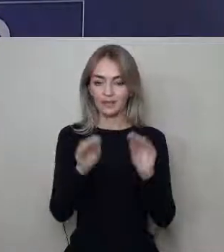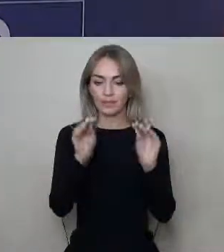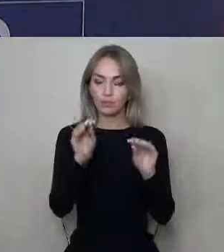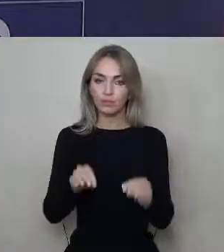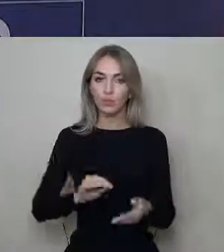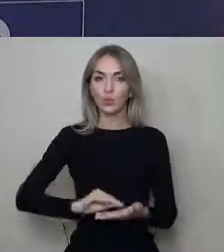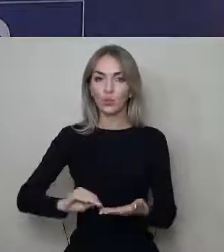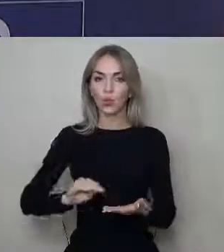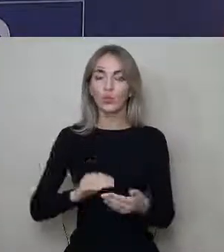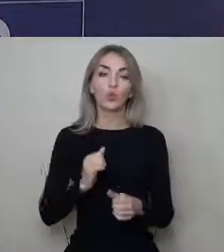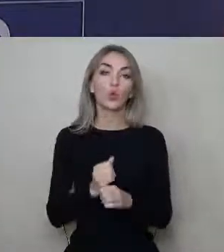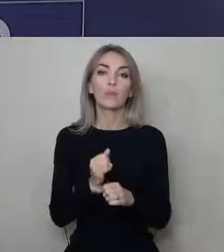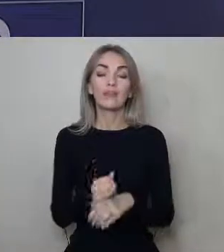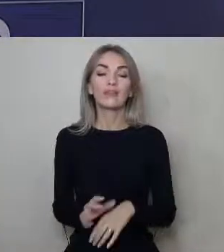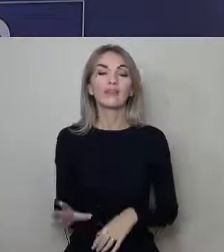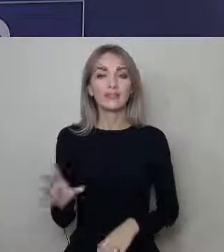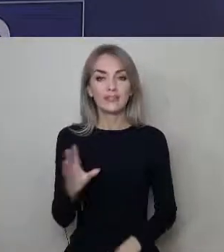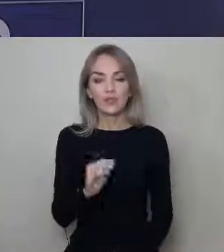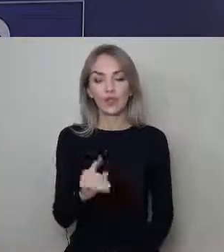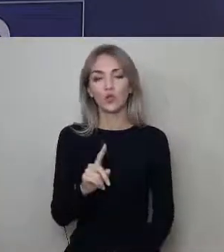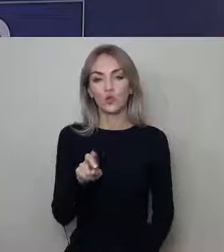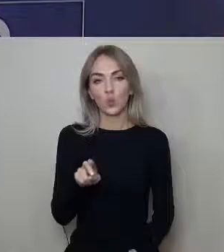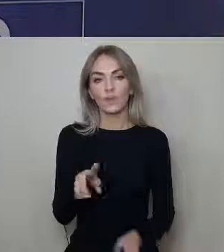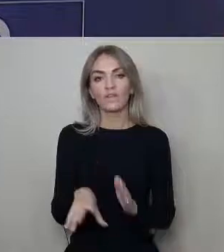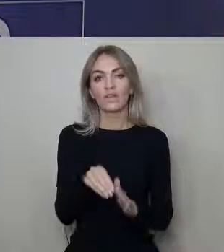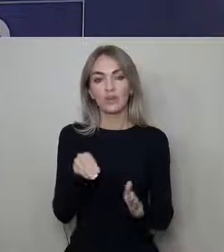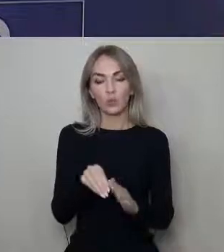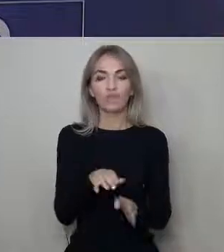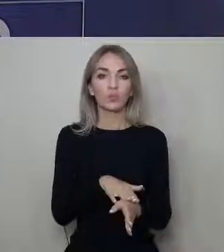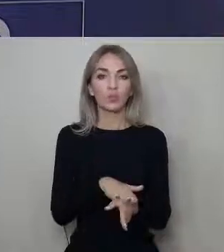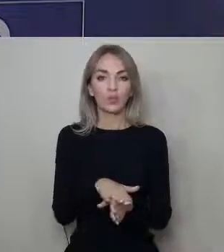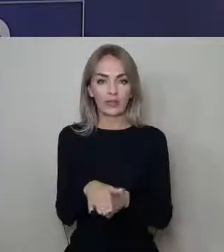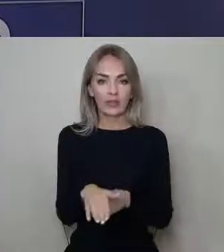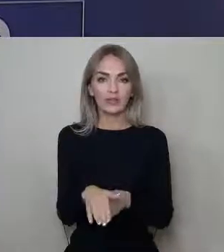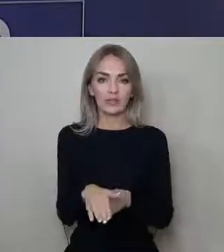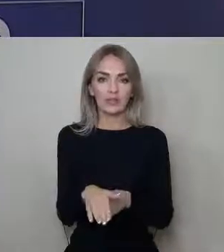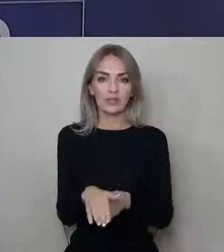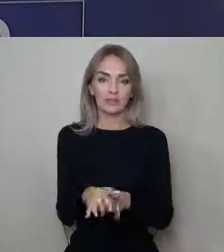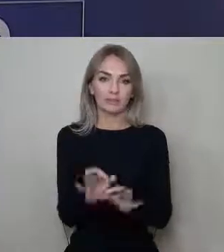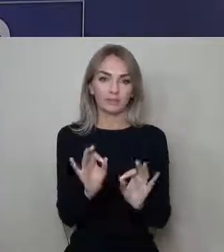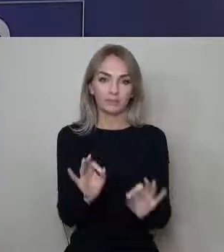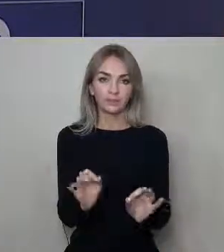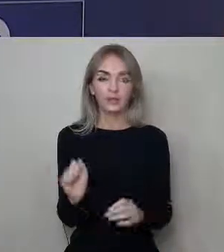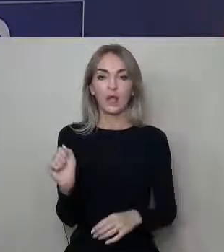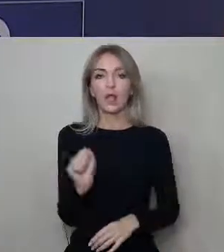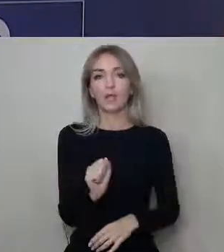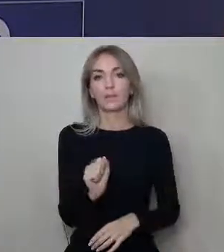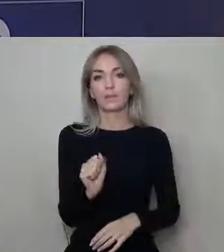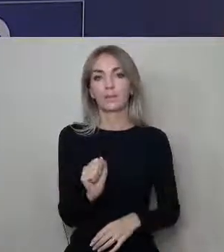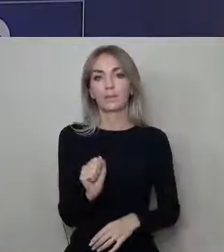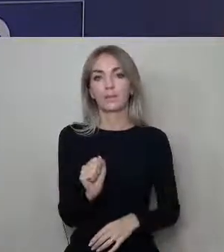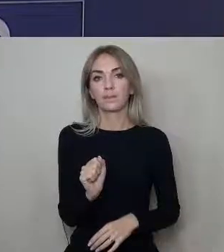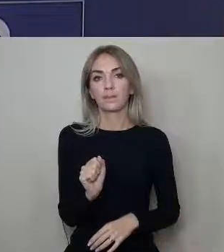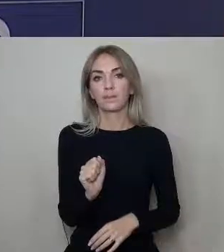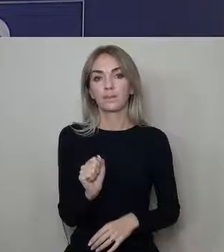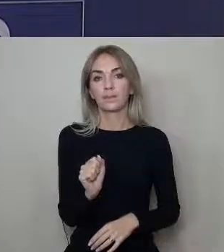votes together, fill out the protocols to make sure that the elections are deemed to be